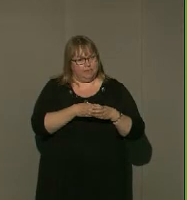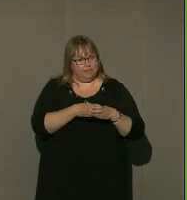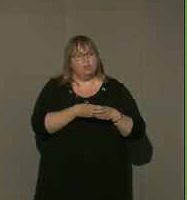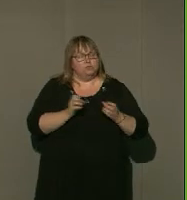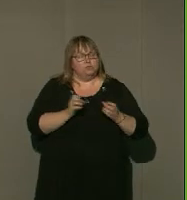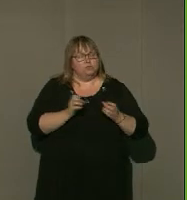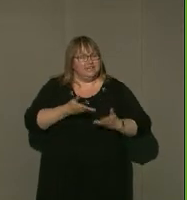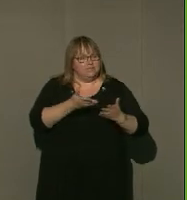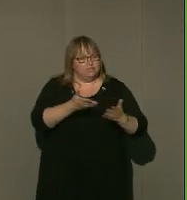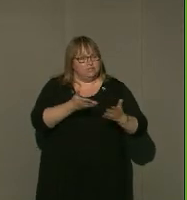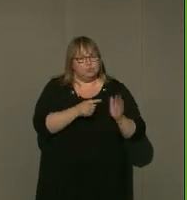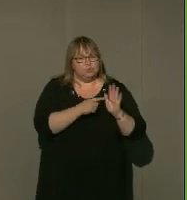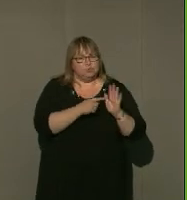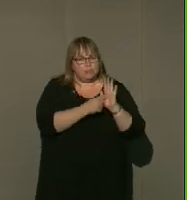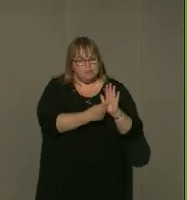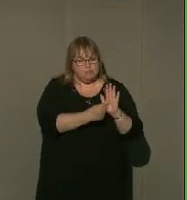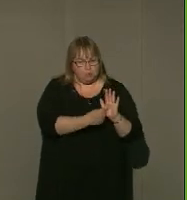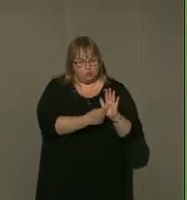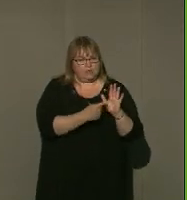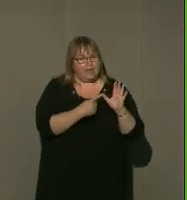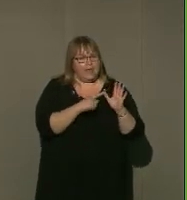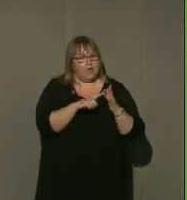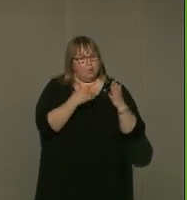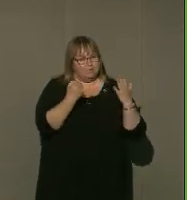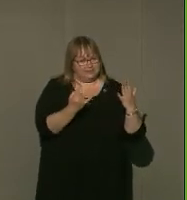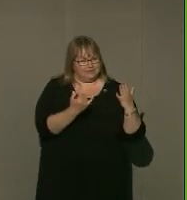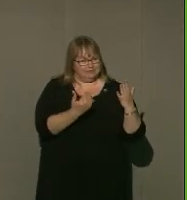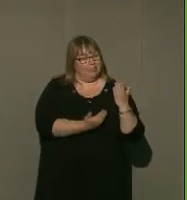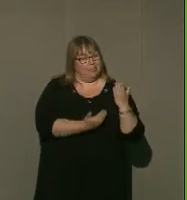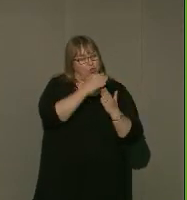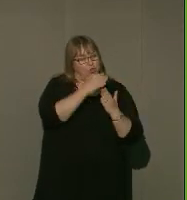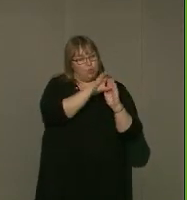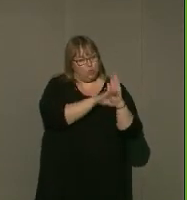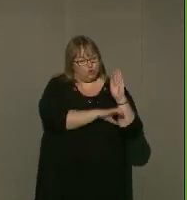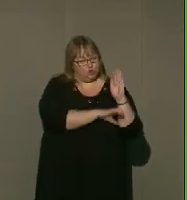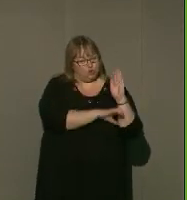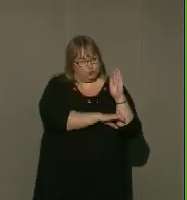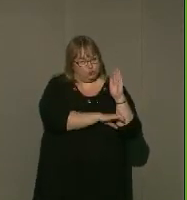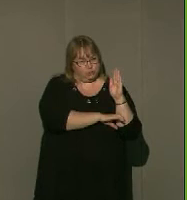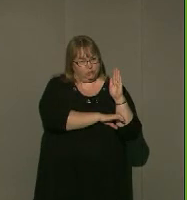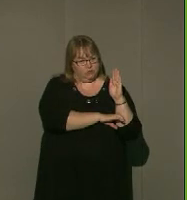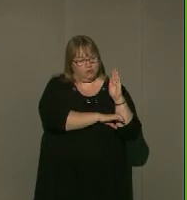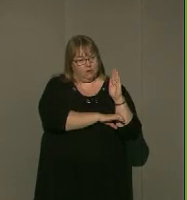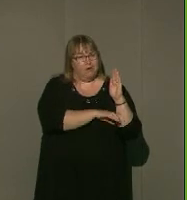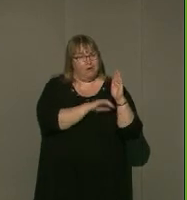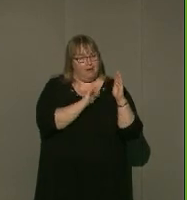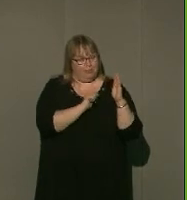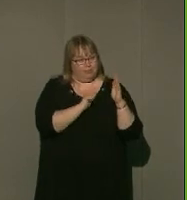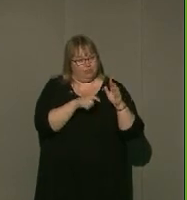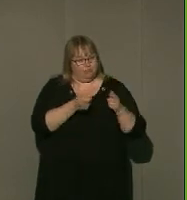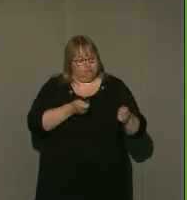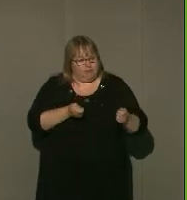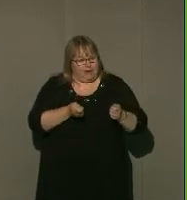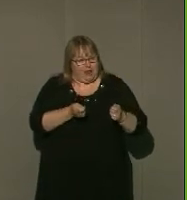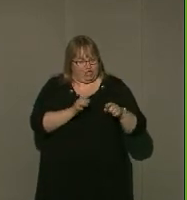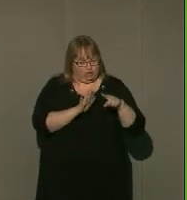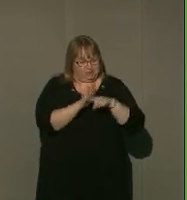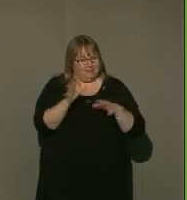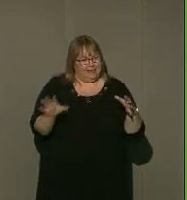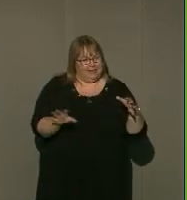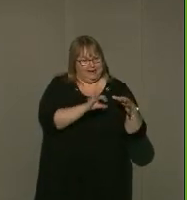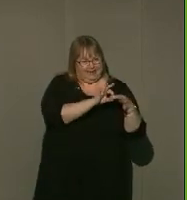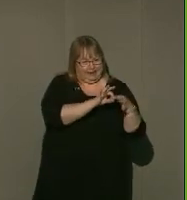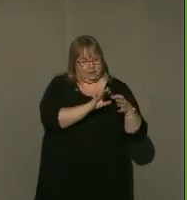calling A06, which is effectively the new constitution and the attendant regulations. So the transition